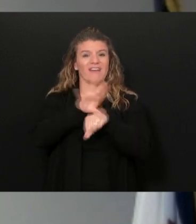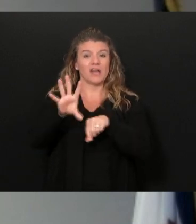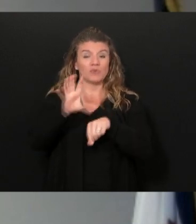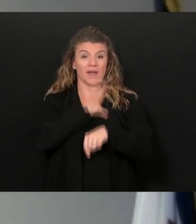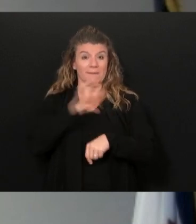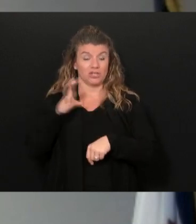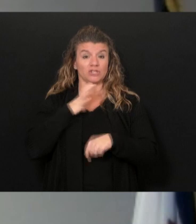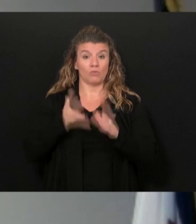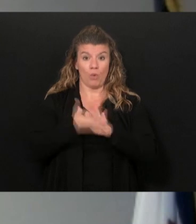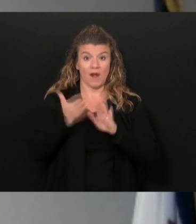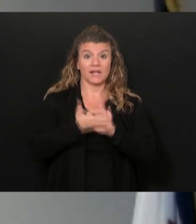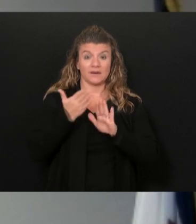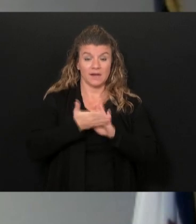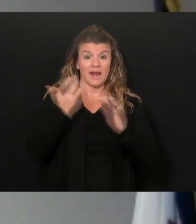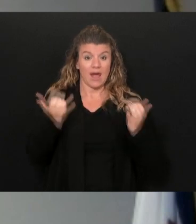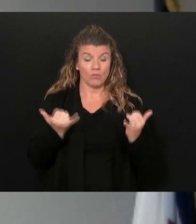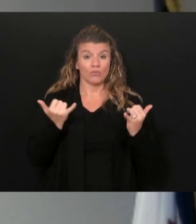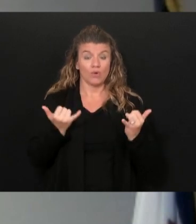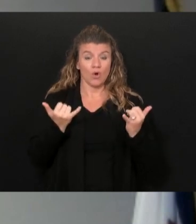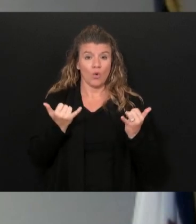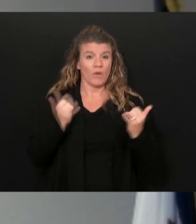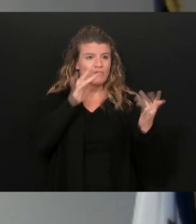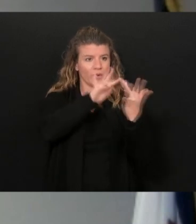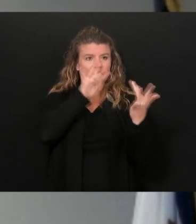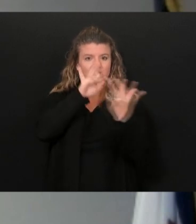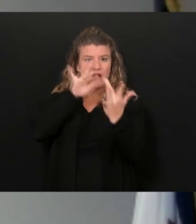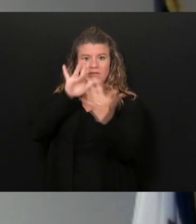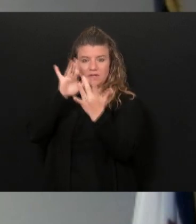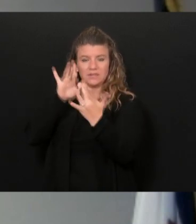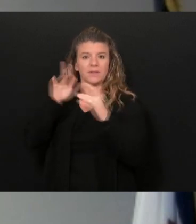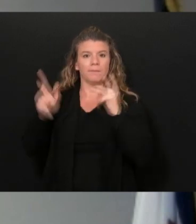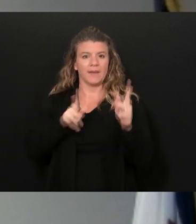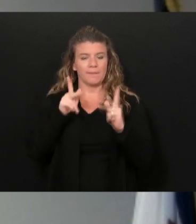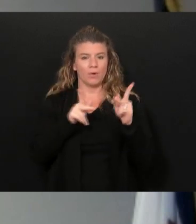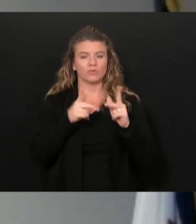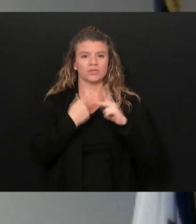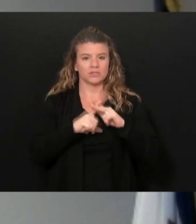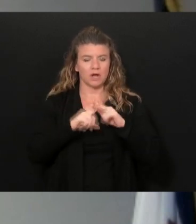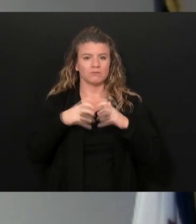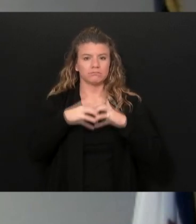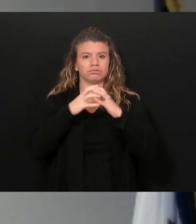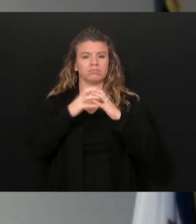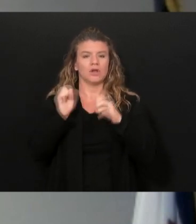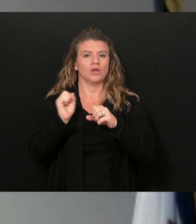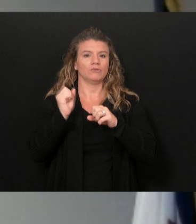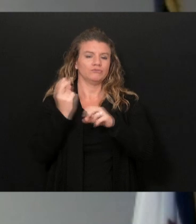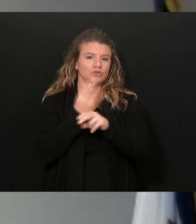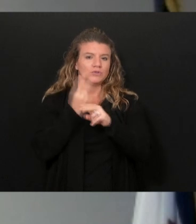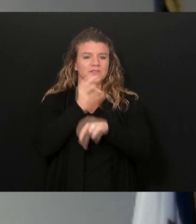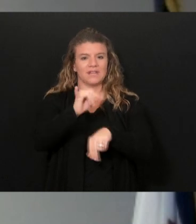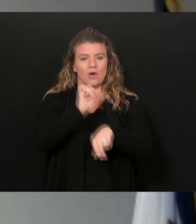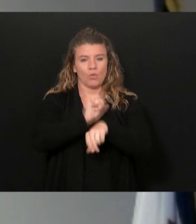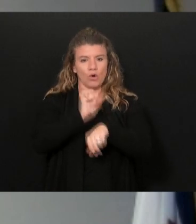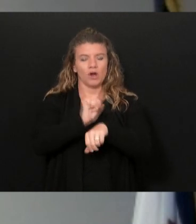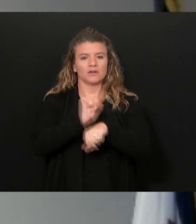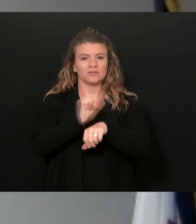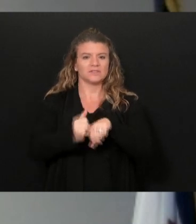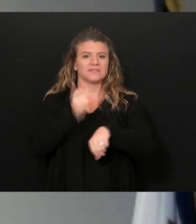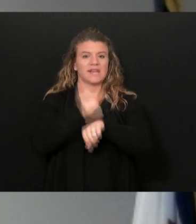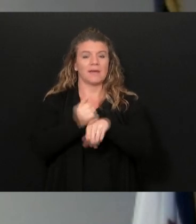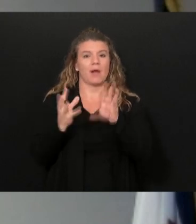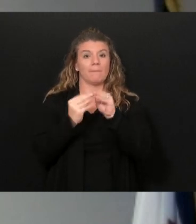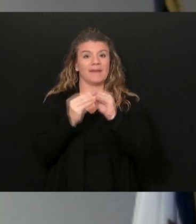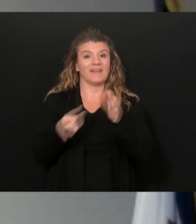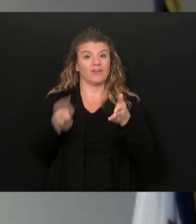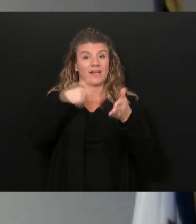running, and we've reached out to the individuals for that. She's been working with us on that and getting a meeting set up for early